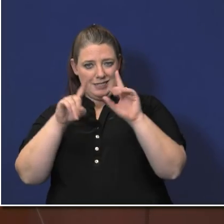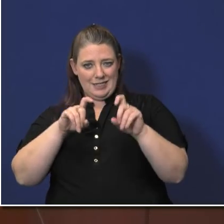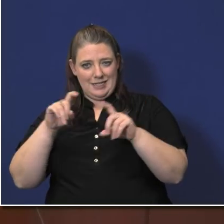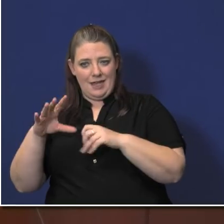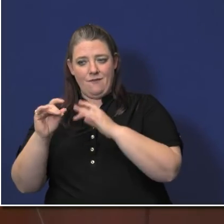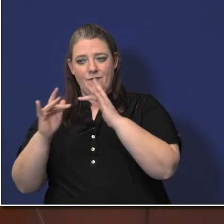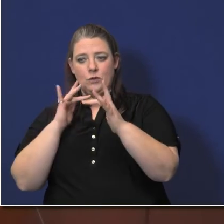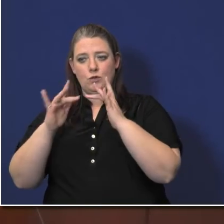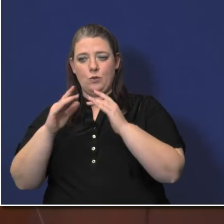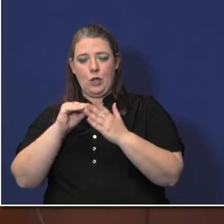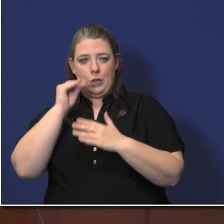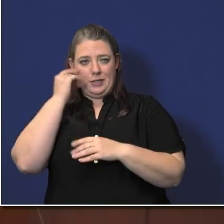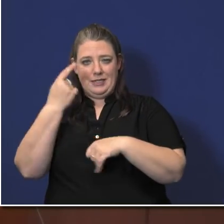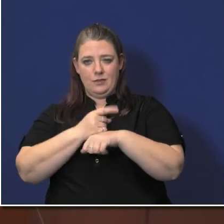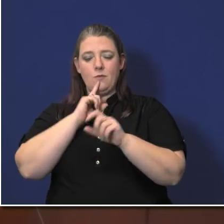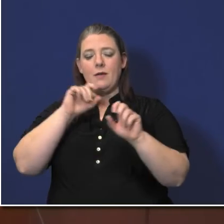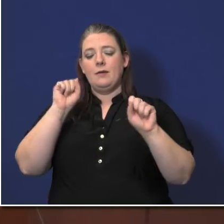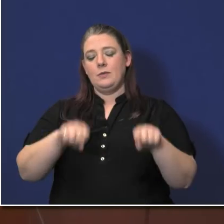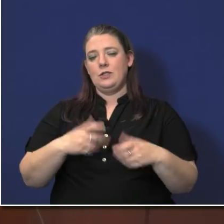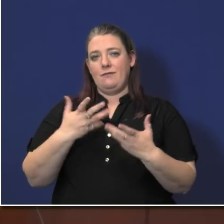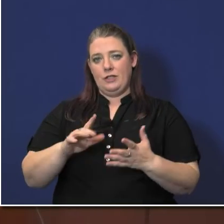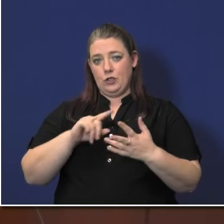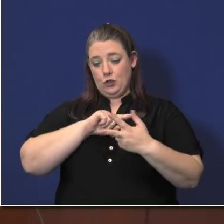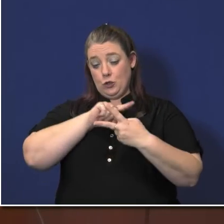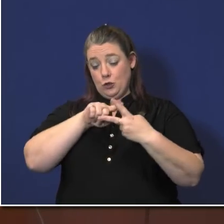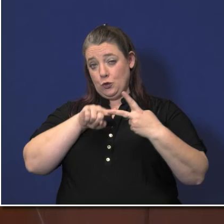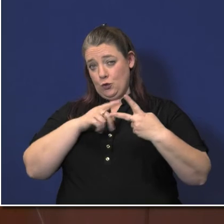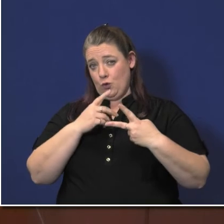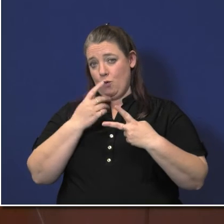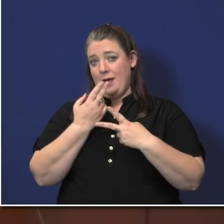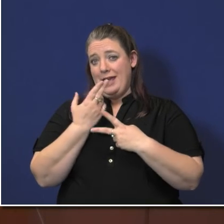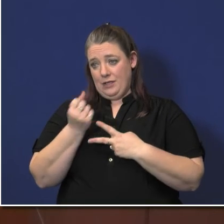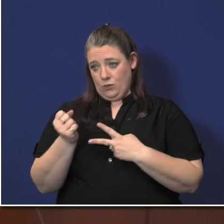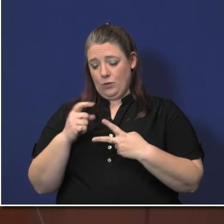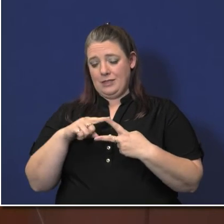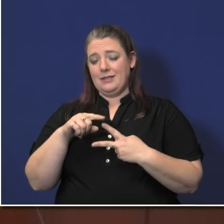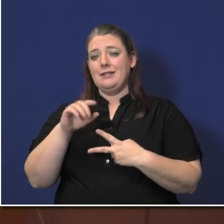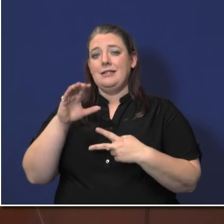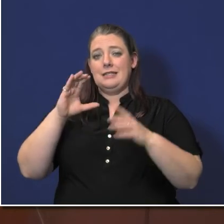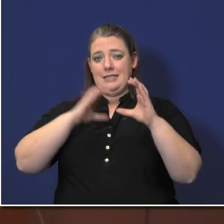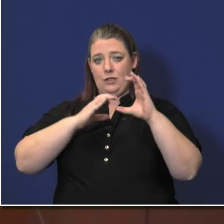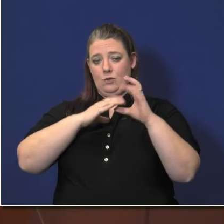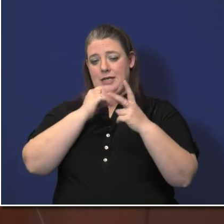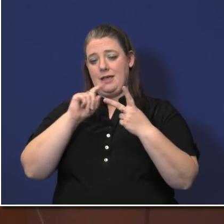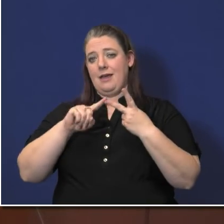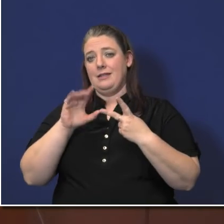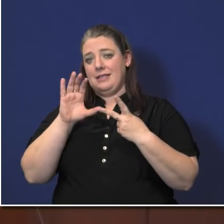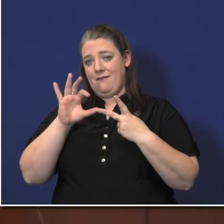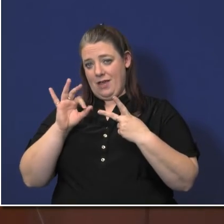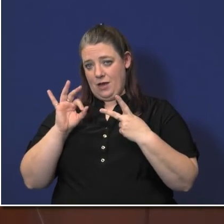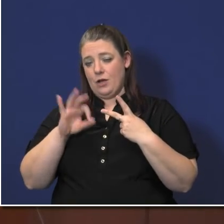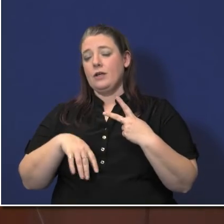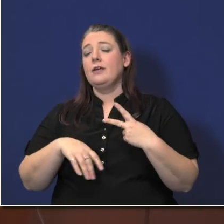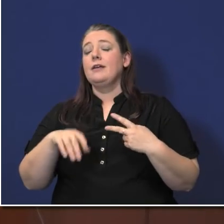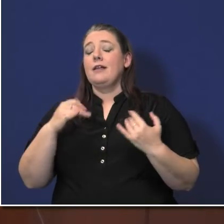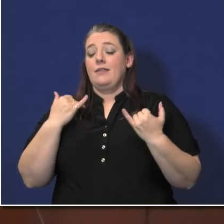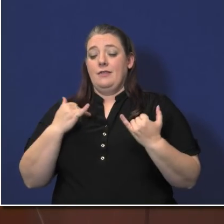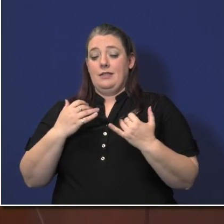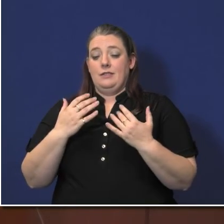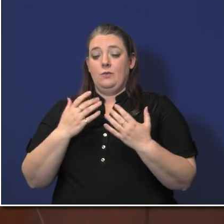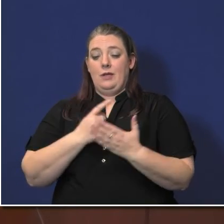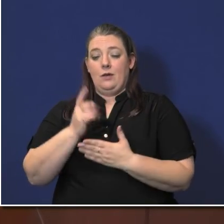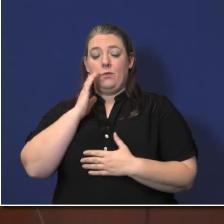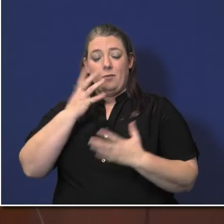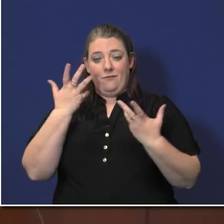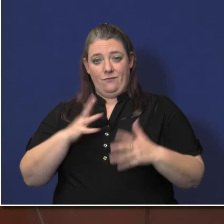days. And so we were able to complete 2 high schools last week, Cy Creek and Cy Fair. This week, we will complete all of the high